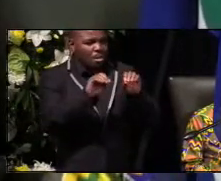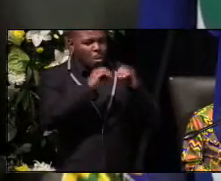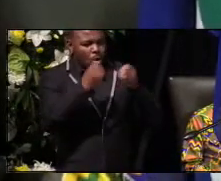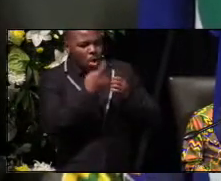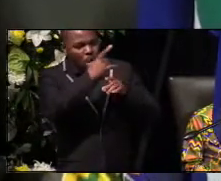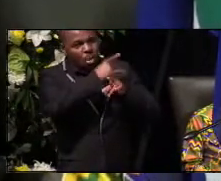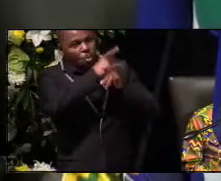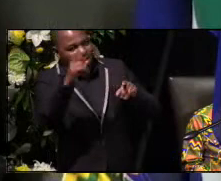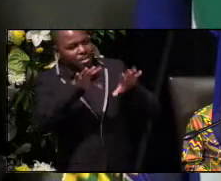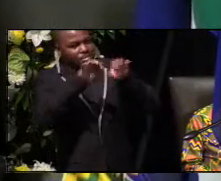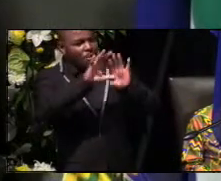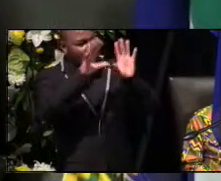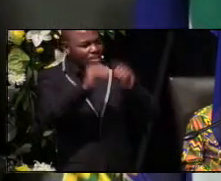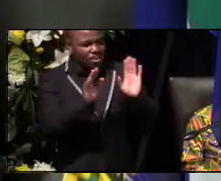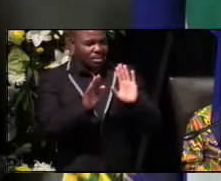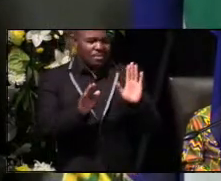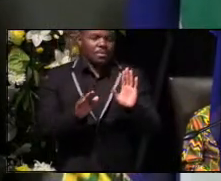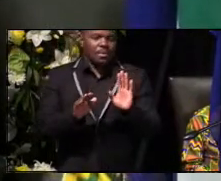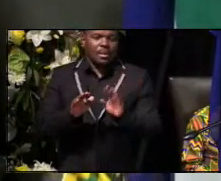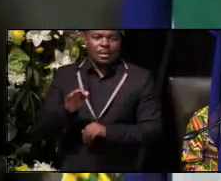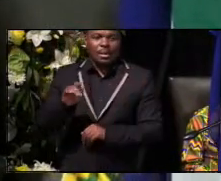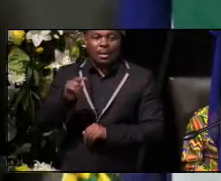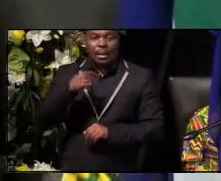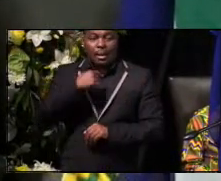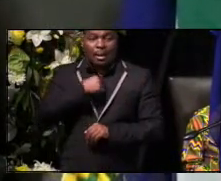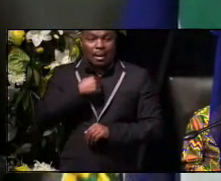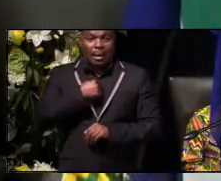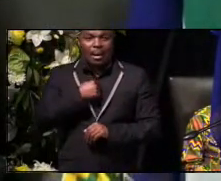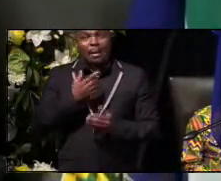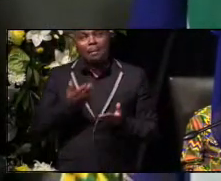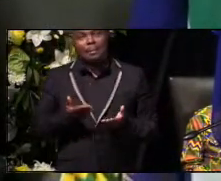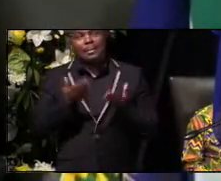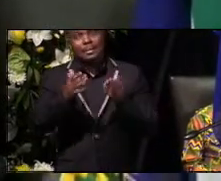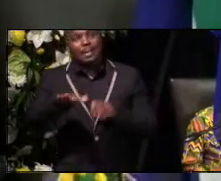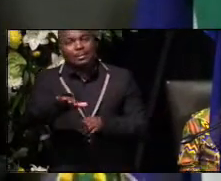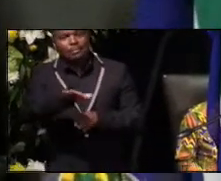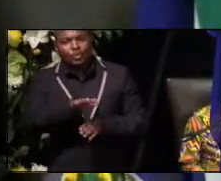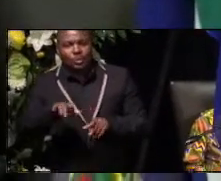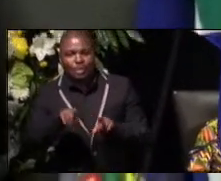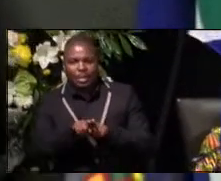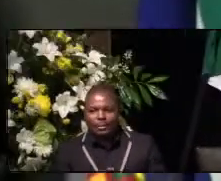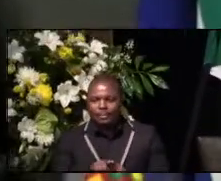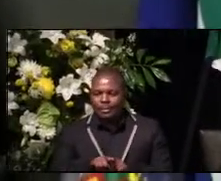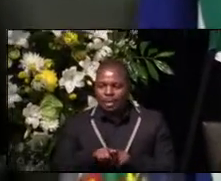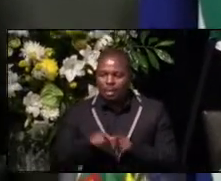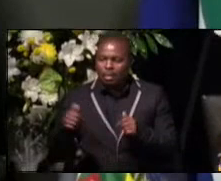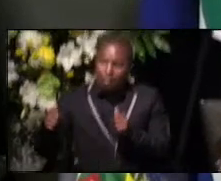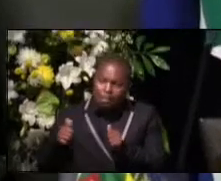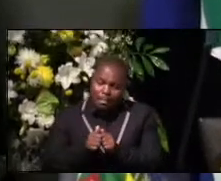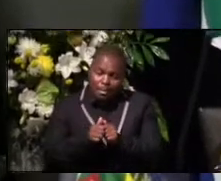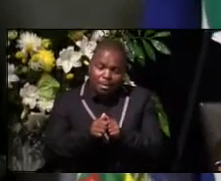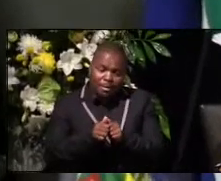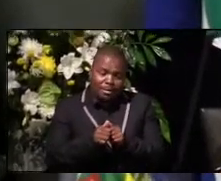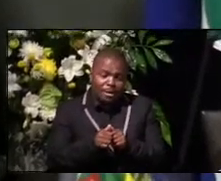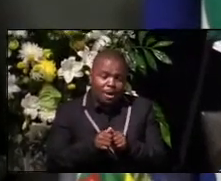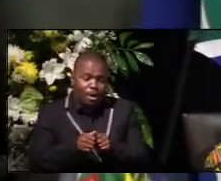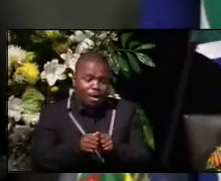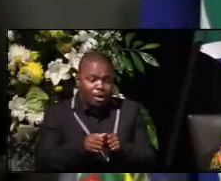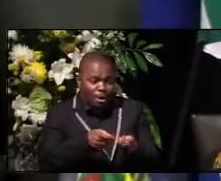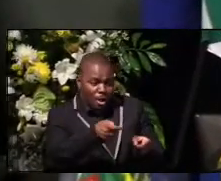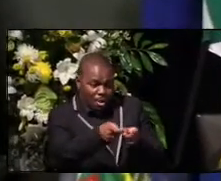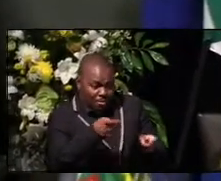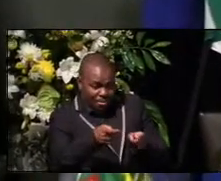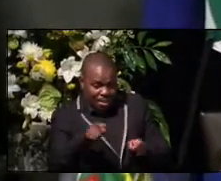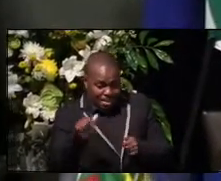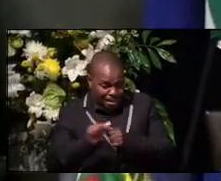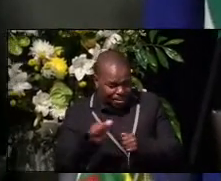power I don't try to please present to you a situation that Coalition governments are better than other governments but but